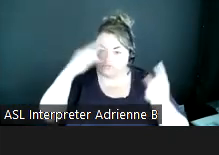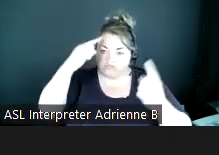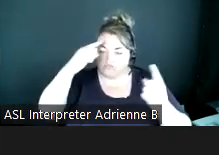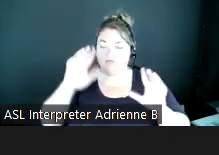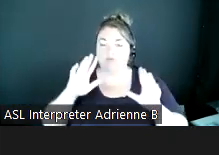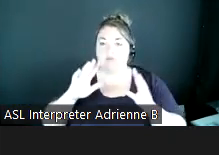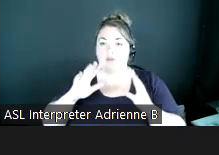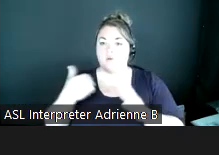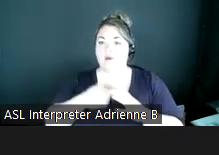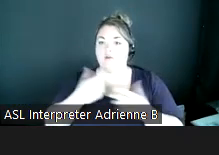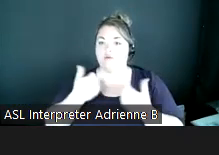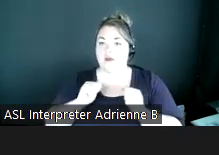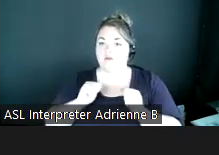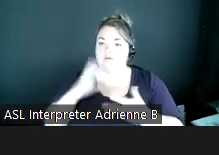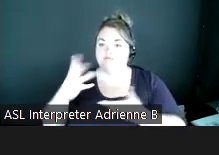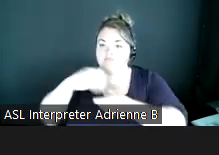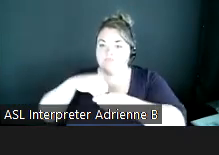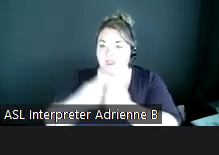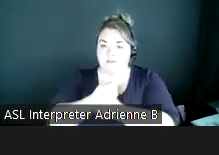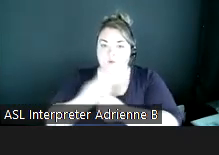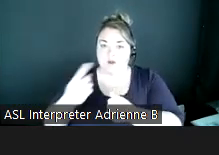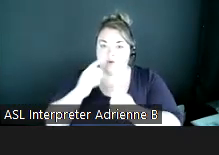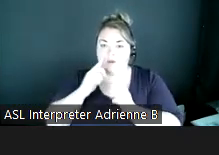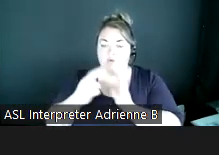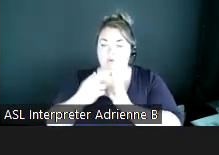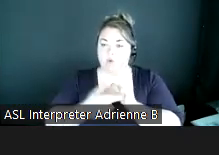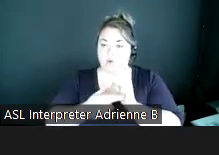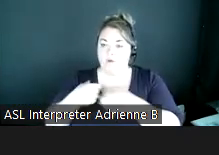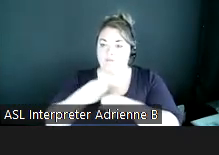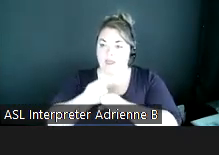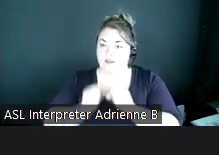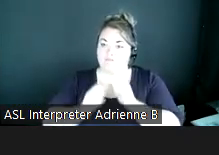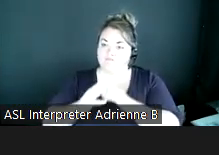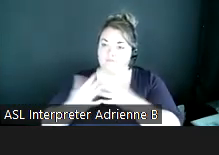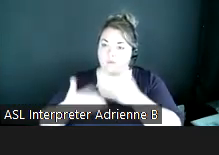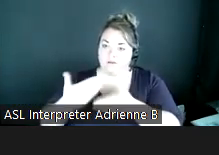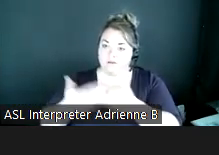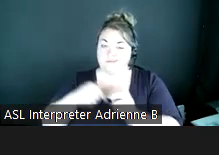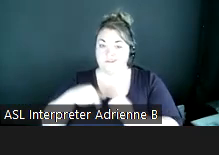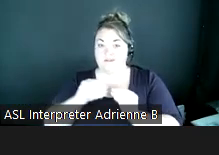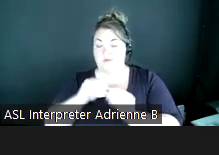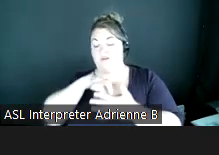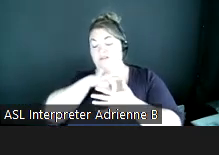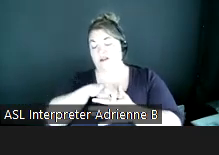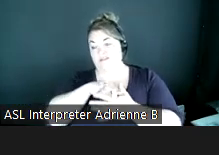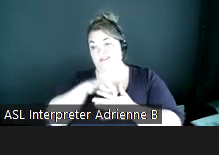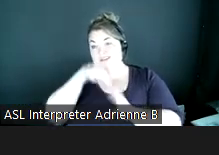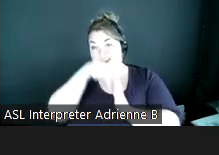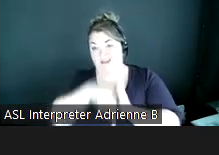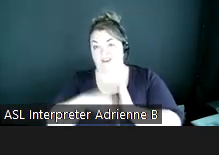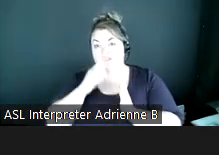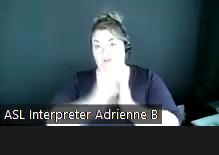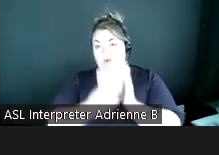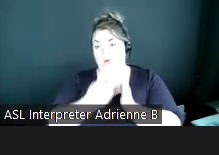around the rulemaking process. This one's a little bit more content heavy, really diving into some of the specifics of chapters 1 and 2